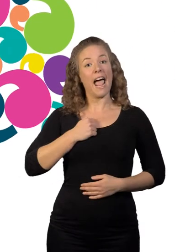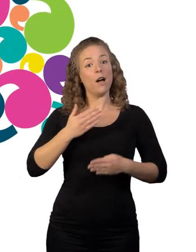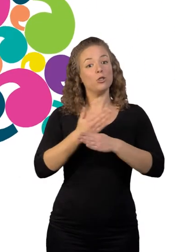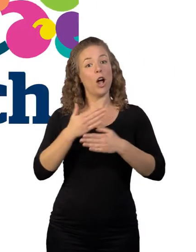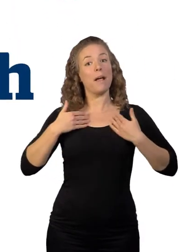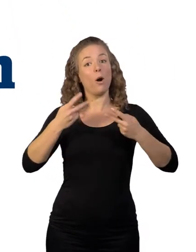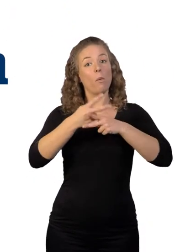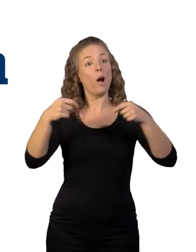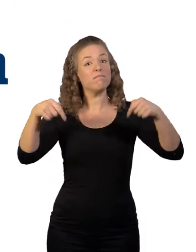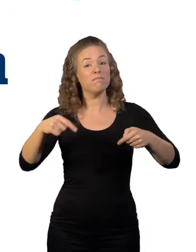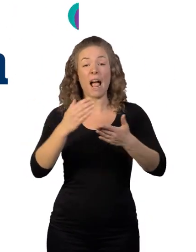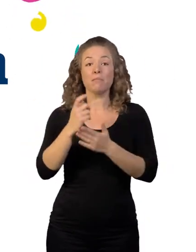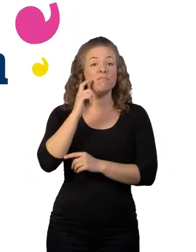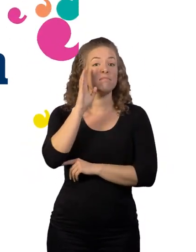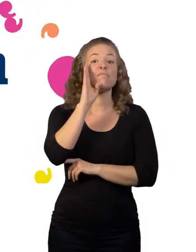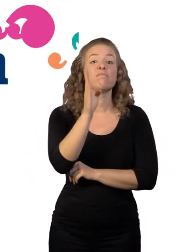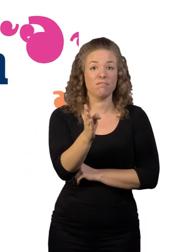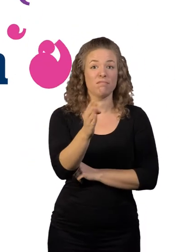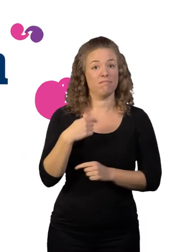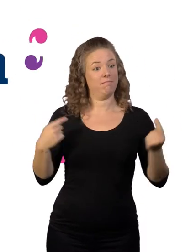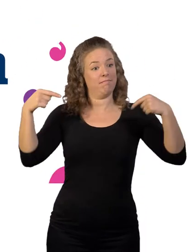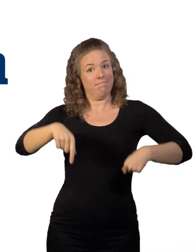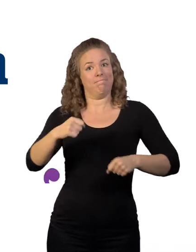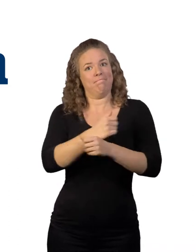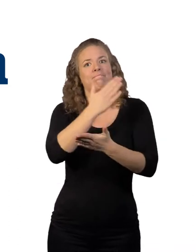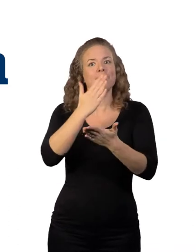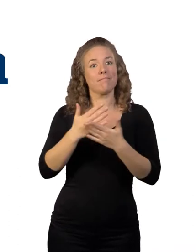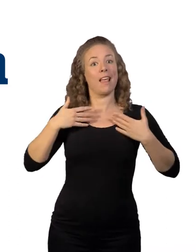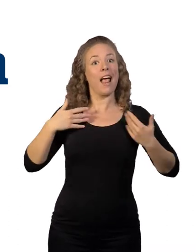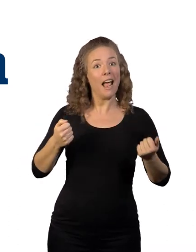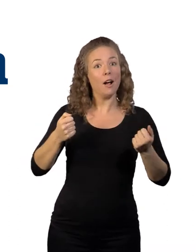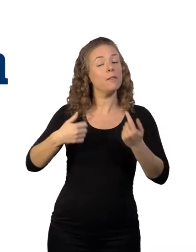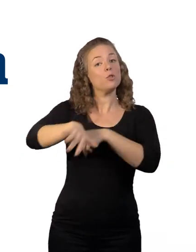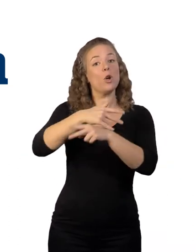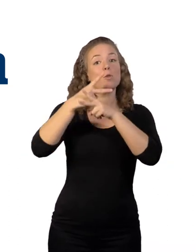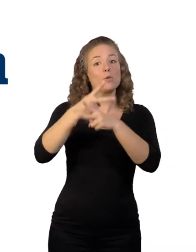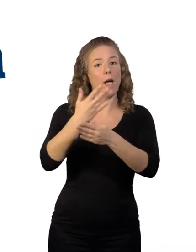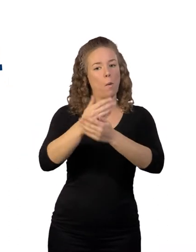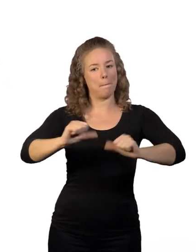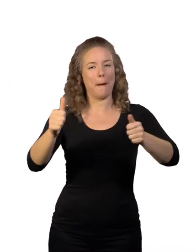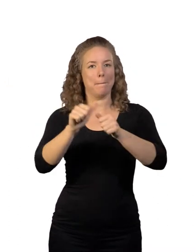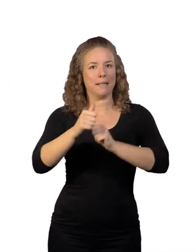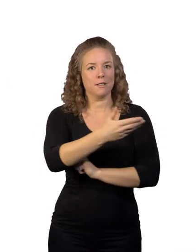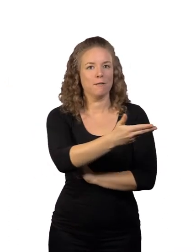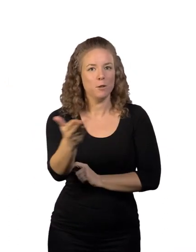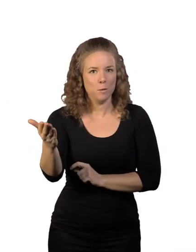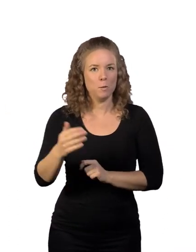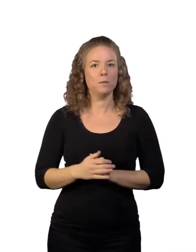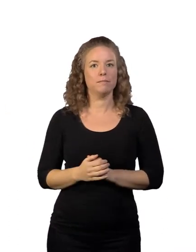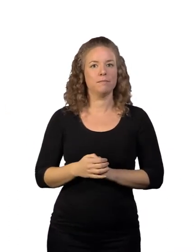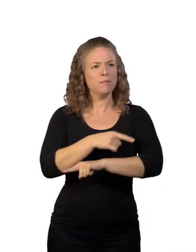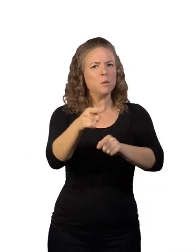Our job at Healthwatch is simple. We're here to help make health and social care work better for you. Who do we mean by